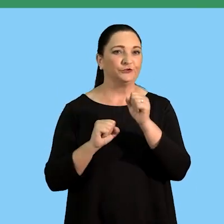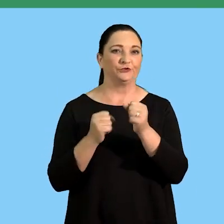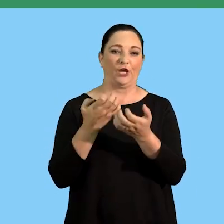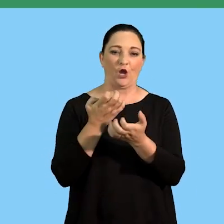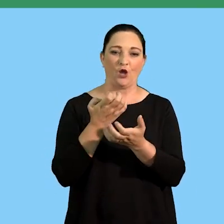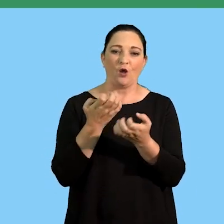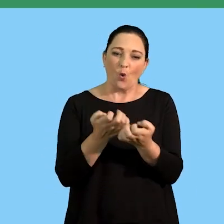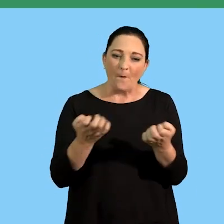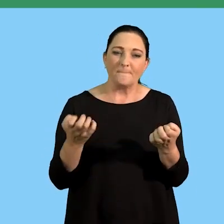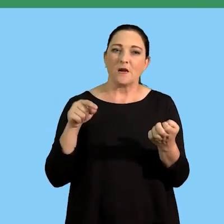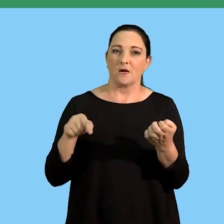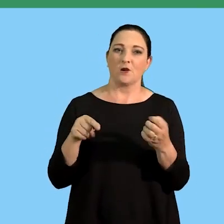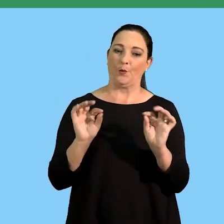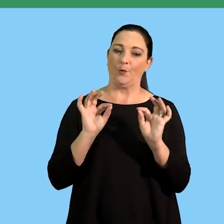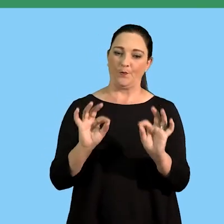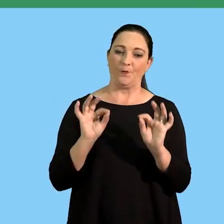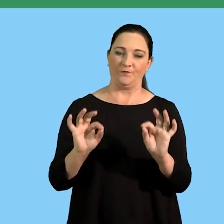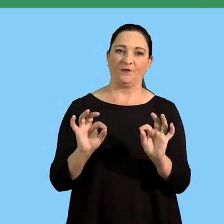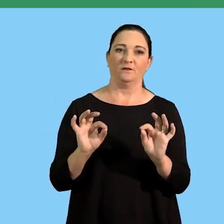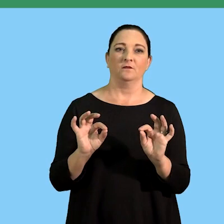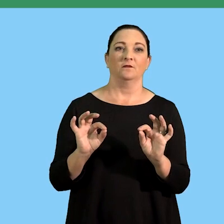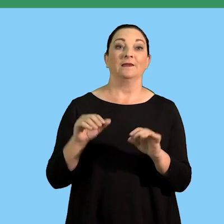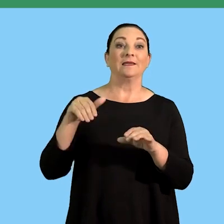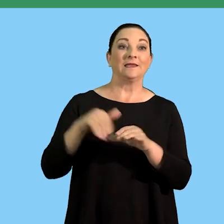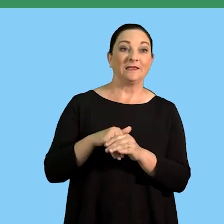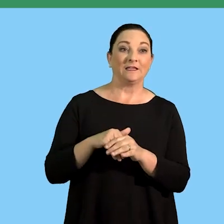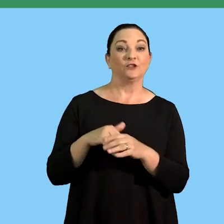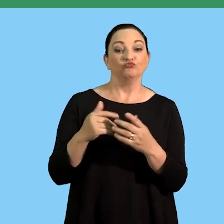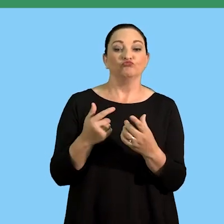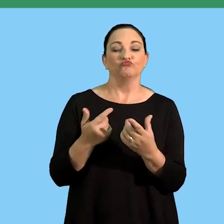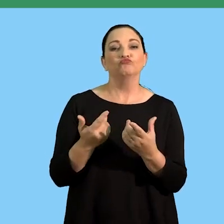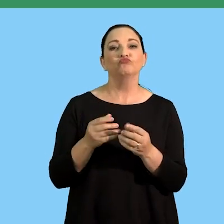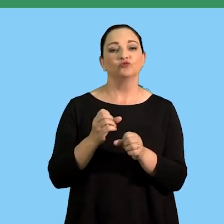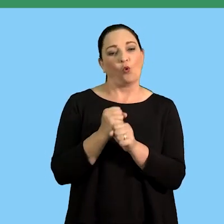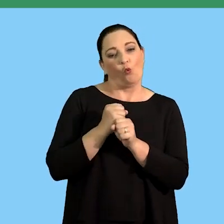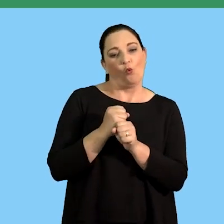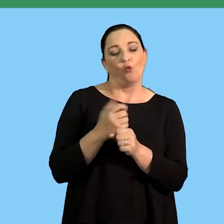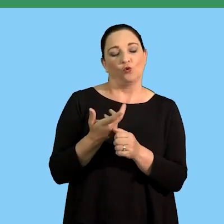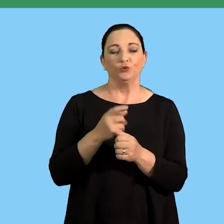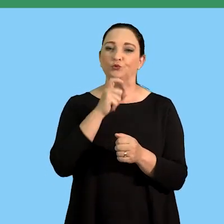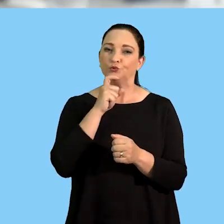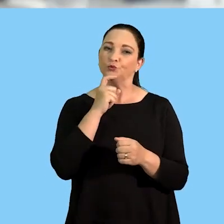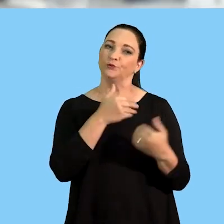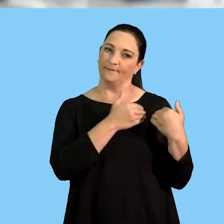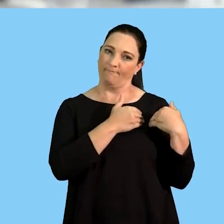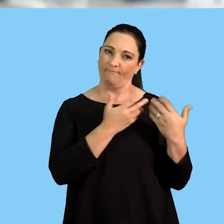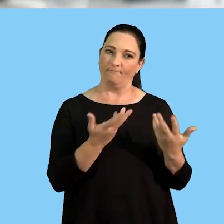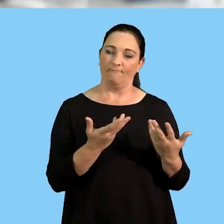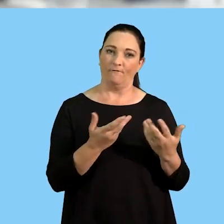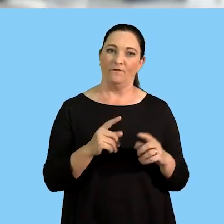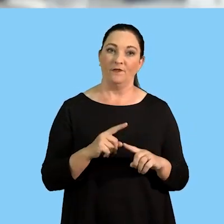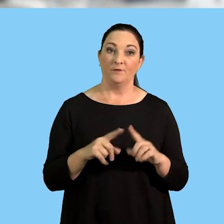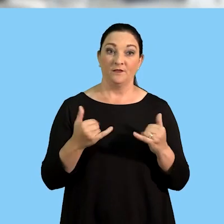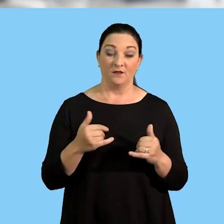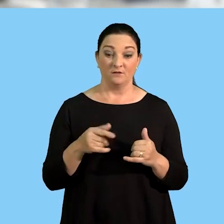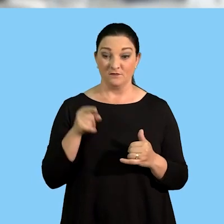are correctly installed and they are safe to use. Now, before I can allow my employees to